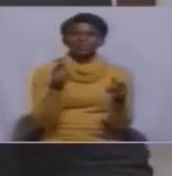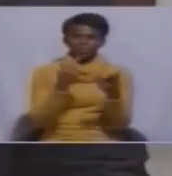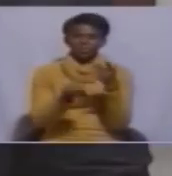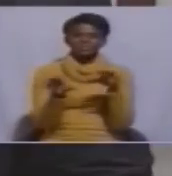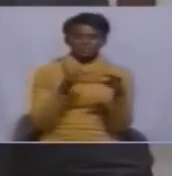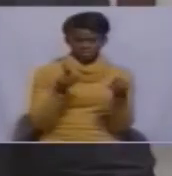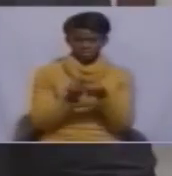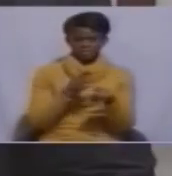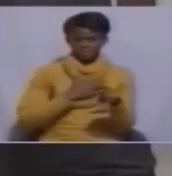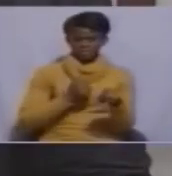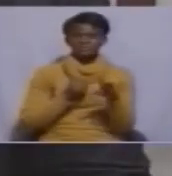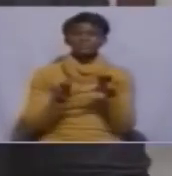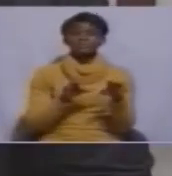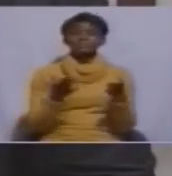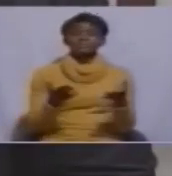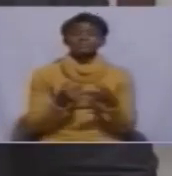do what I do. So